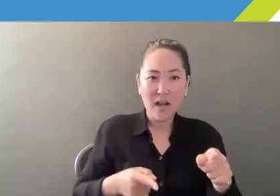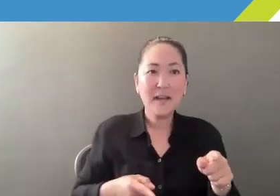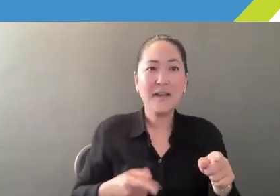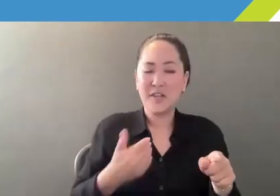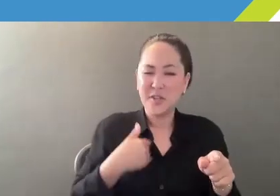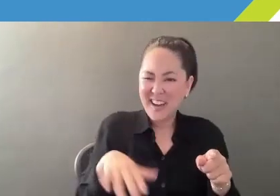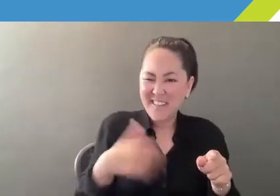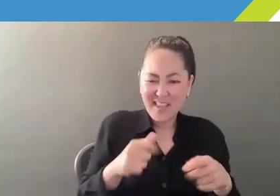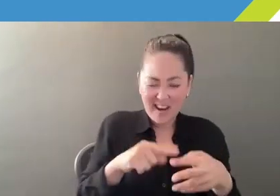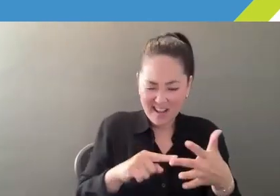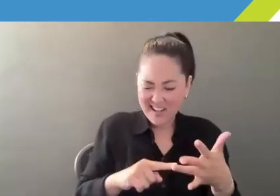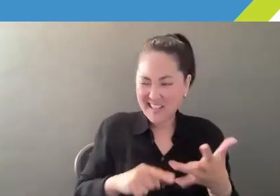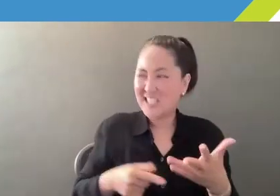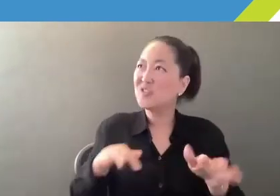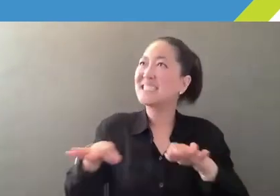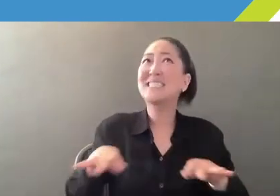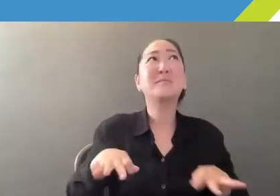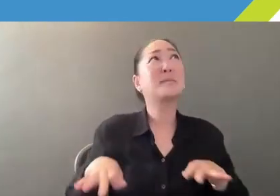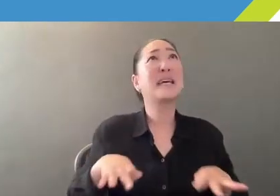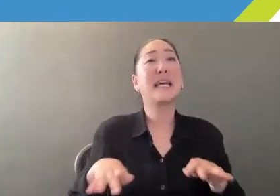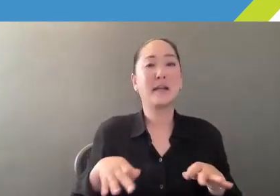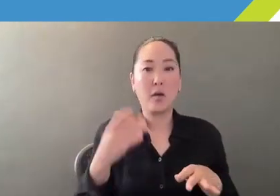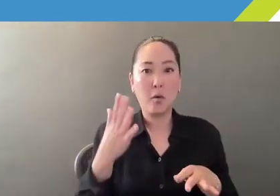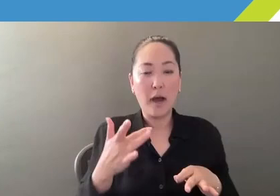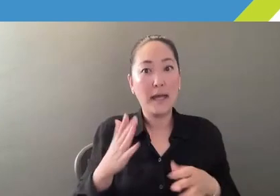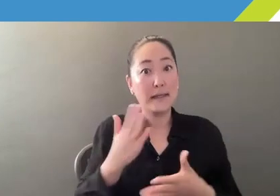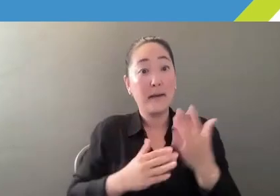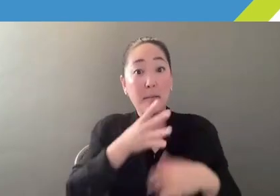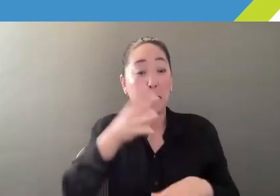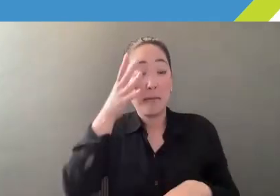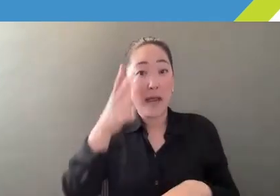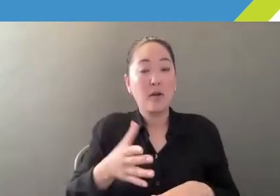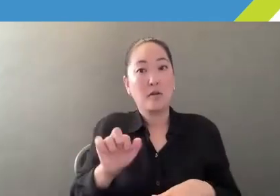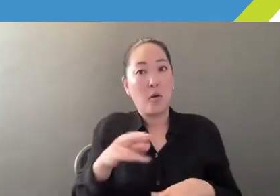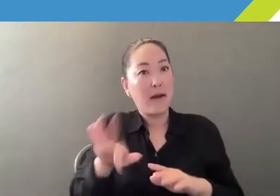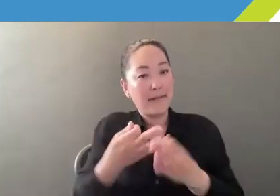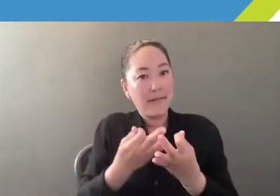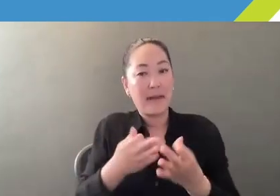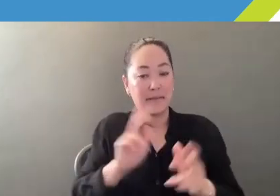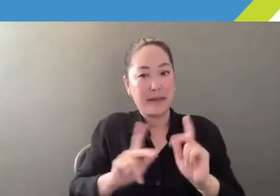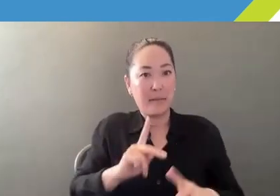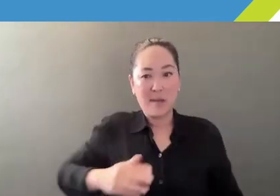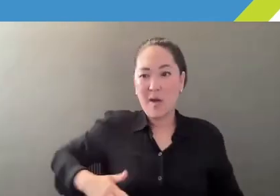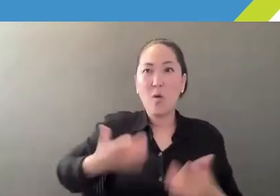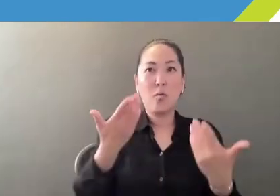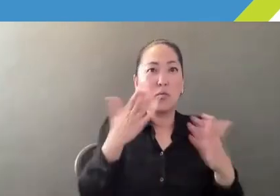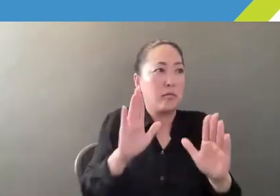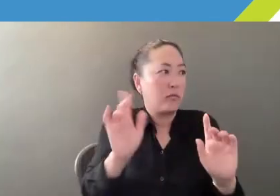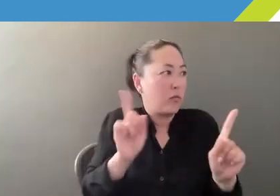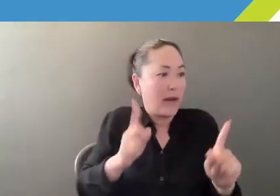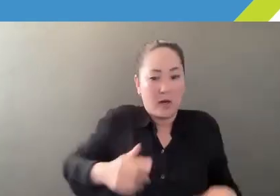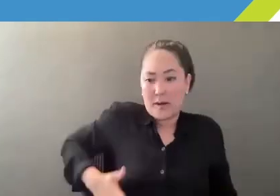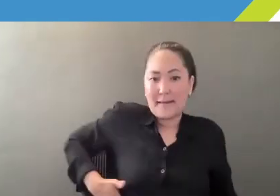to a friend or a family because they don't understand even where the liver is, okay? So for a long time, living with this disease is a